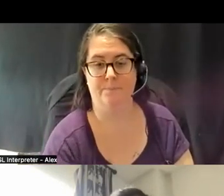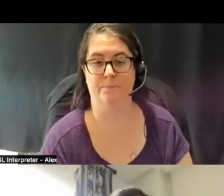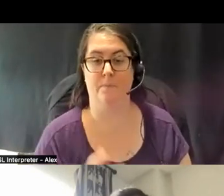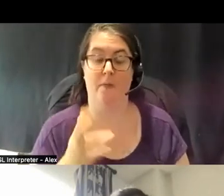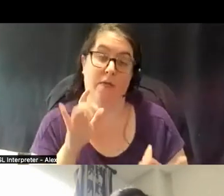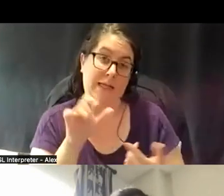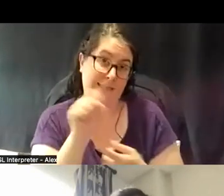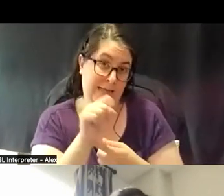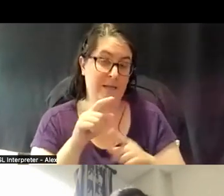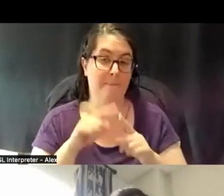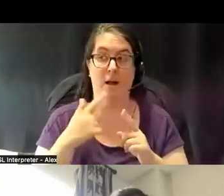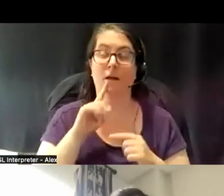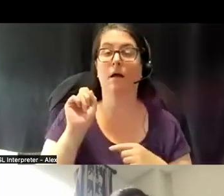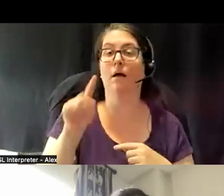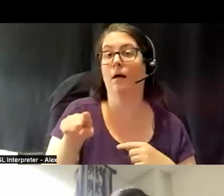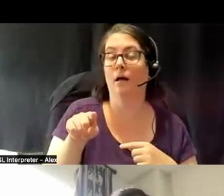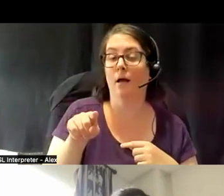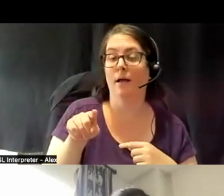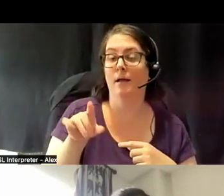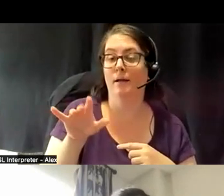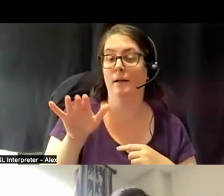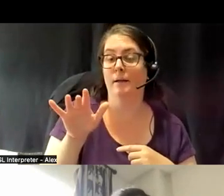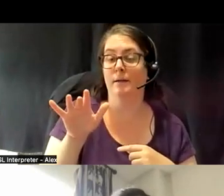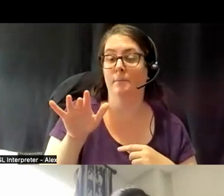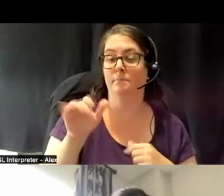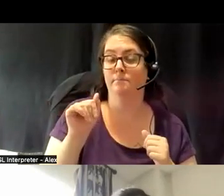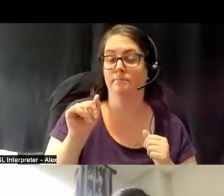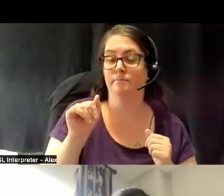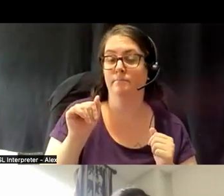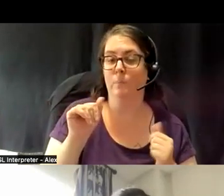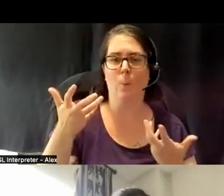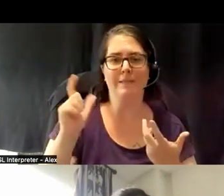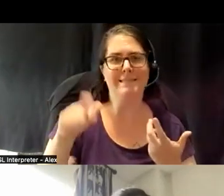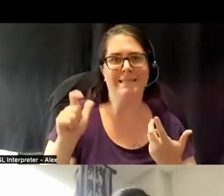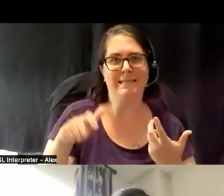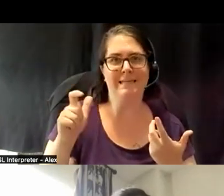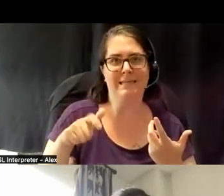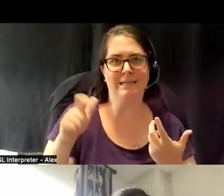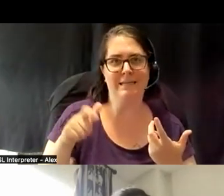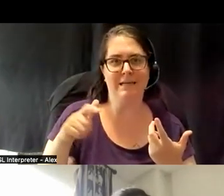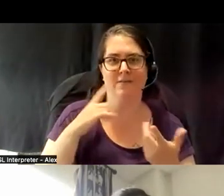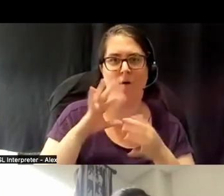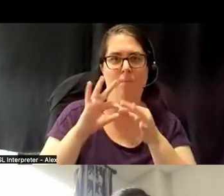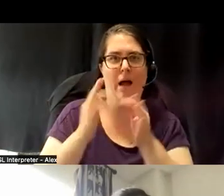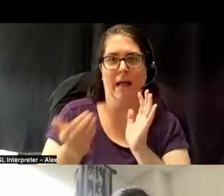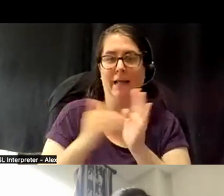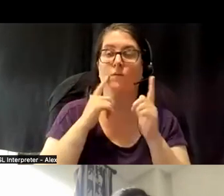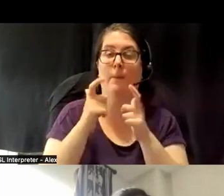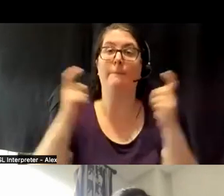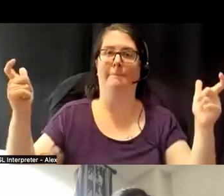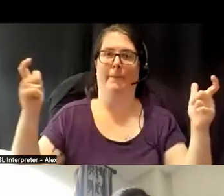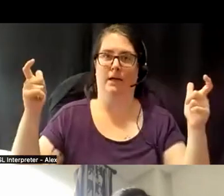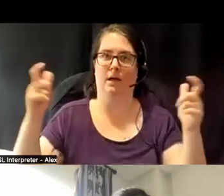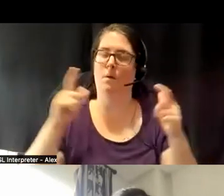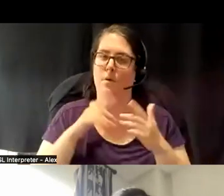the idea, instead of asking that, is, you know, what's needed to make that reconnection happen on a larger scale? We're thinking